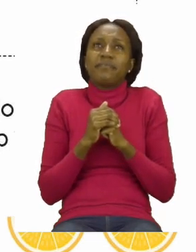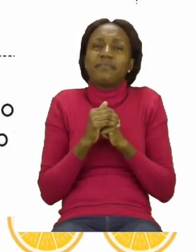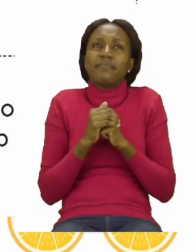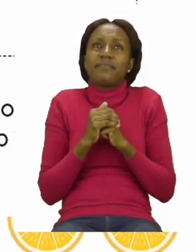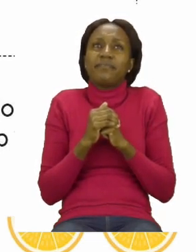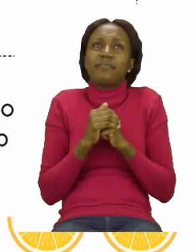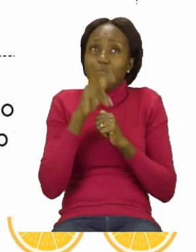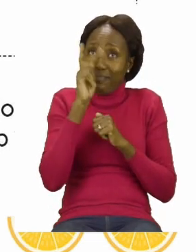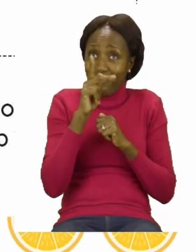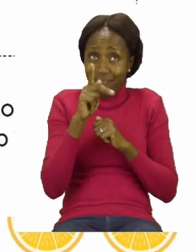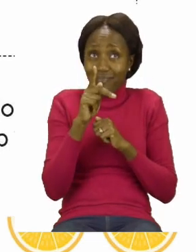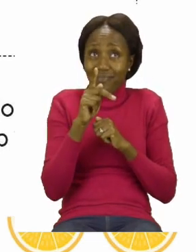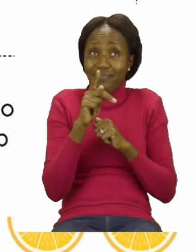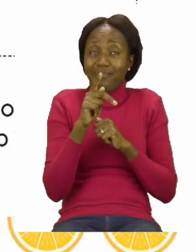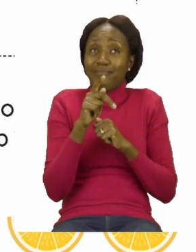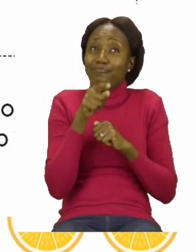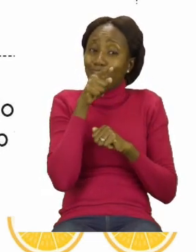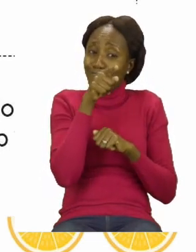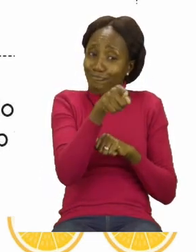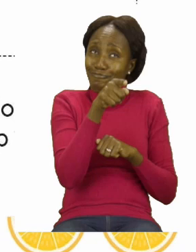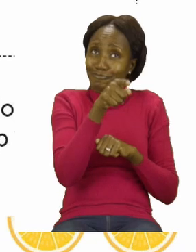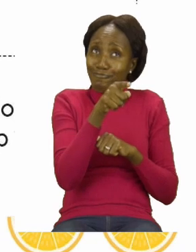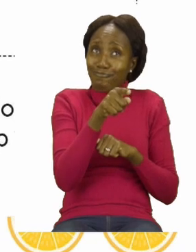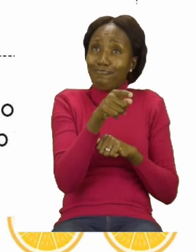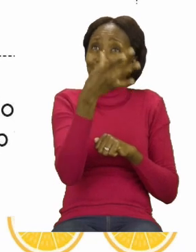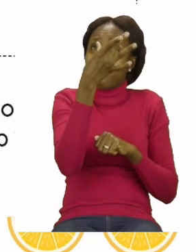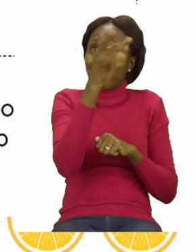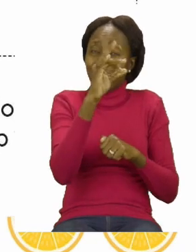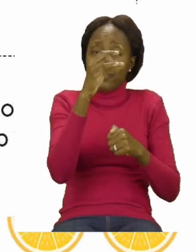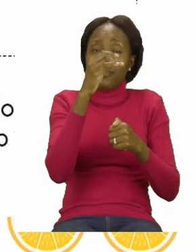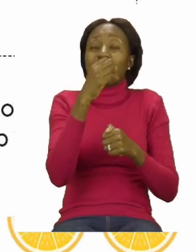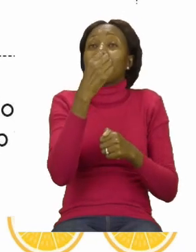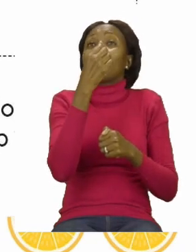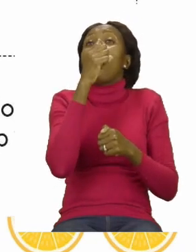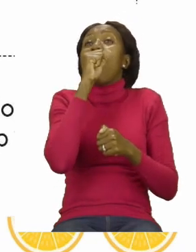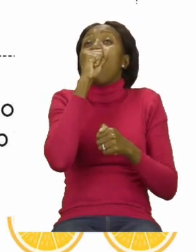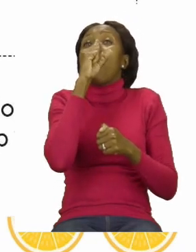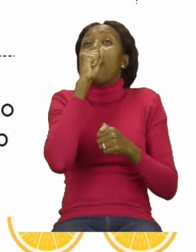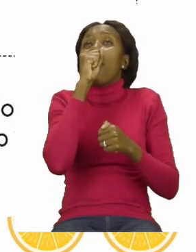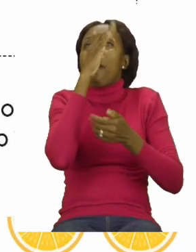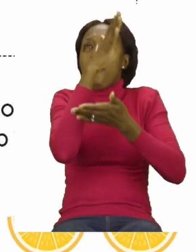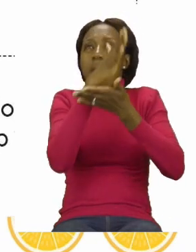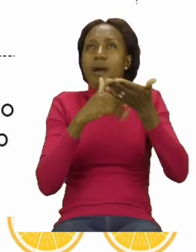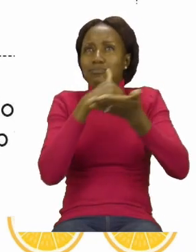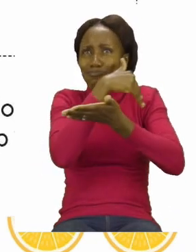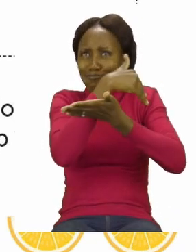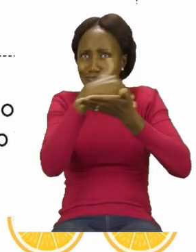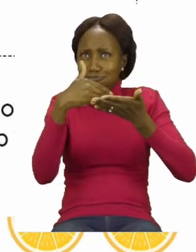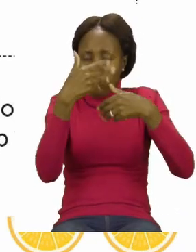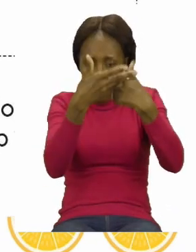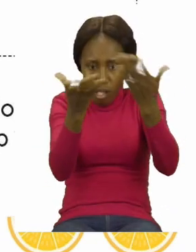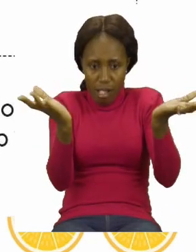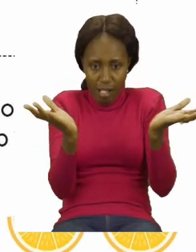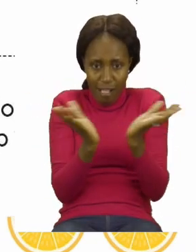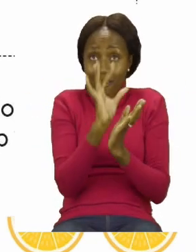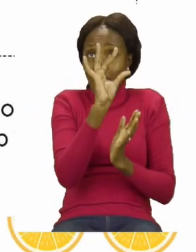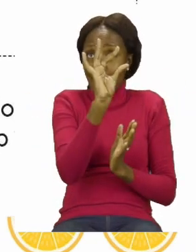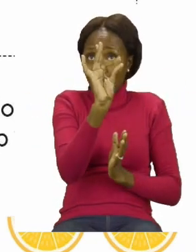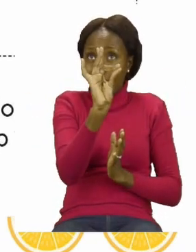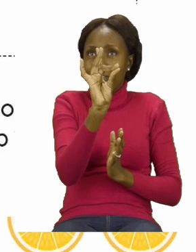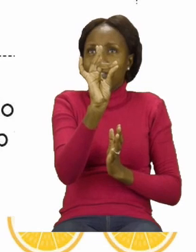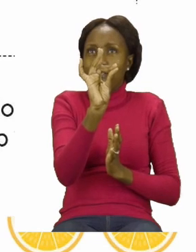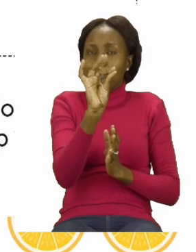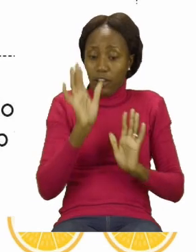Let's read it again. There are 8 orange slices in a plate.